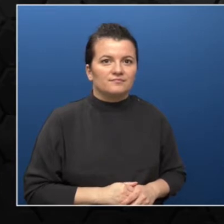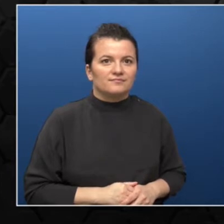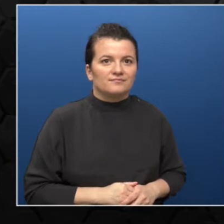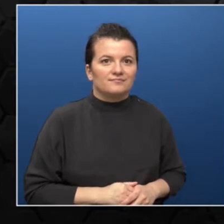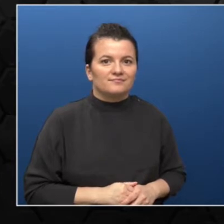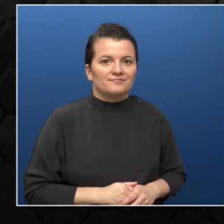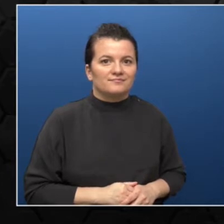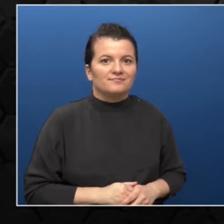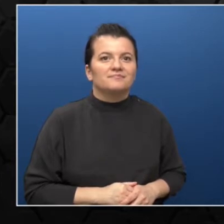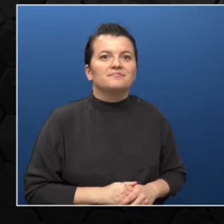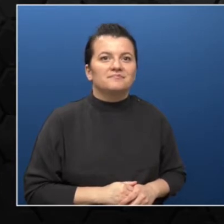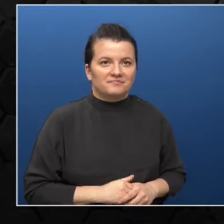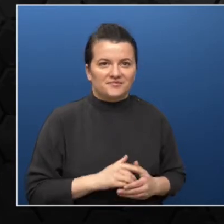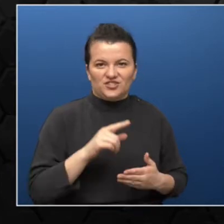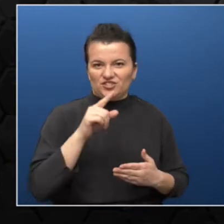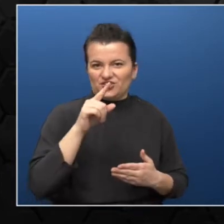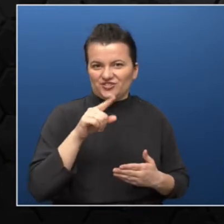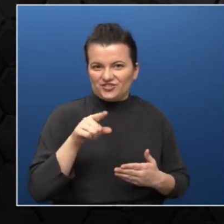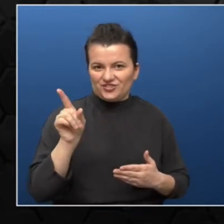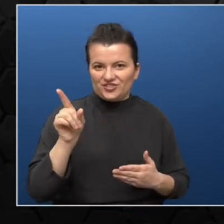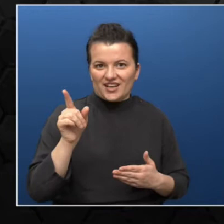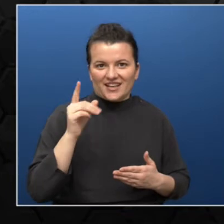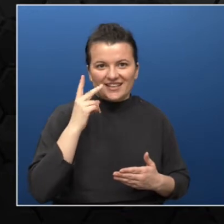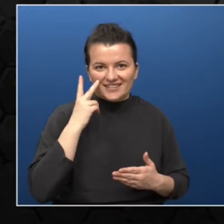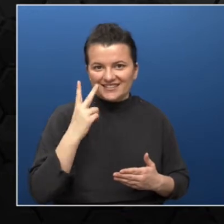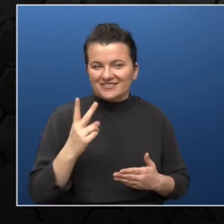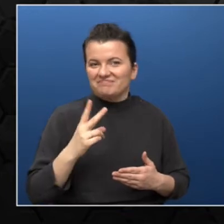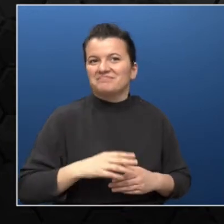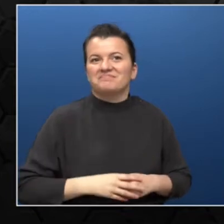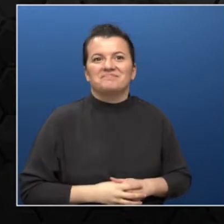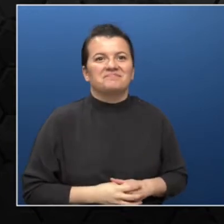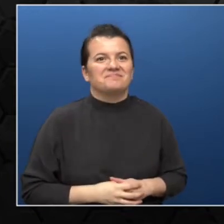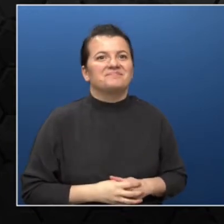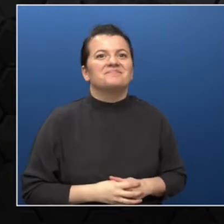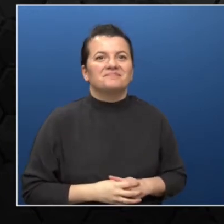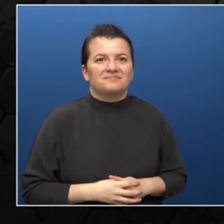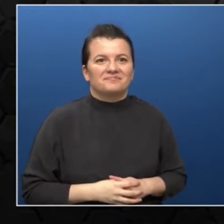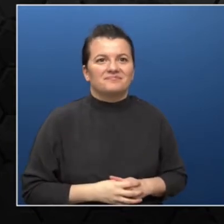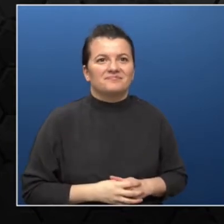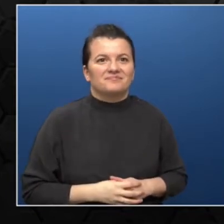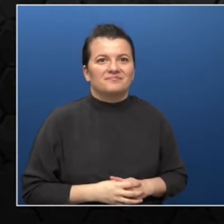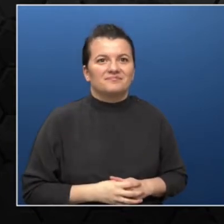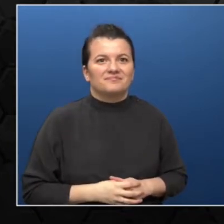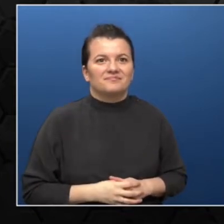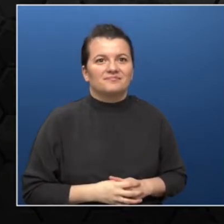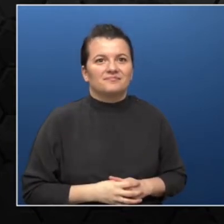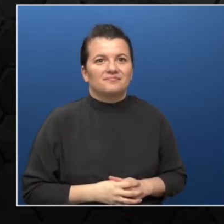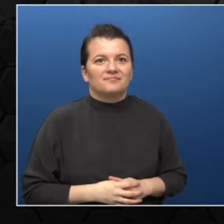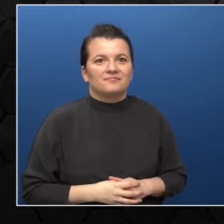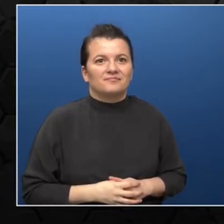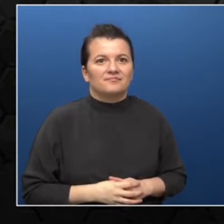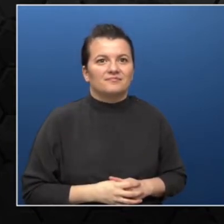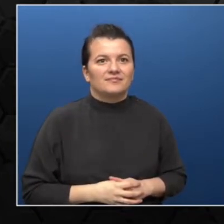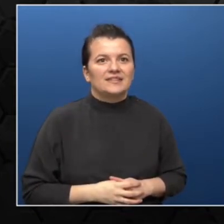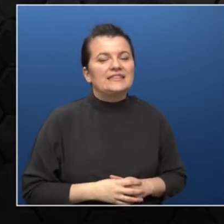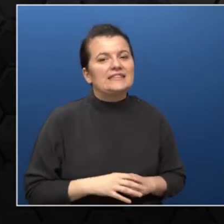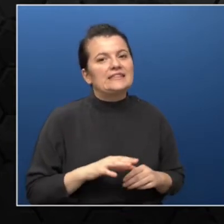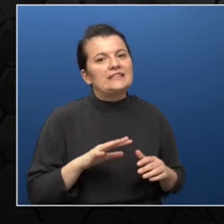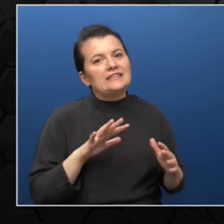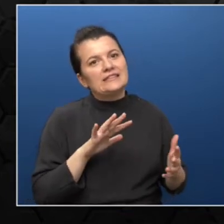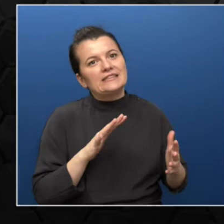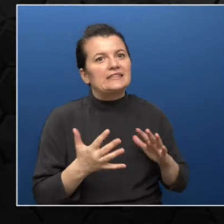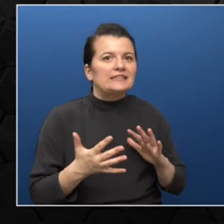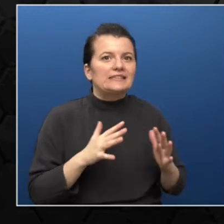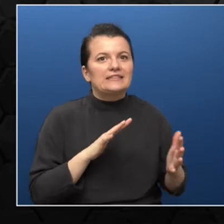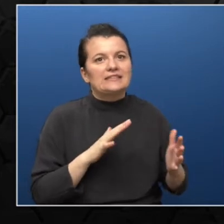There we have this nice friendly chime again, and we can see the result isn't quite as good anymore, in the